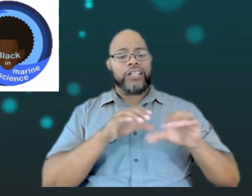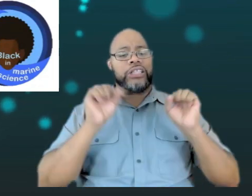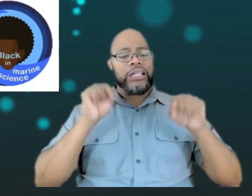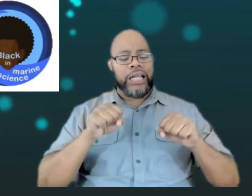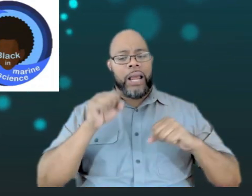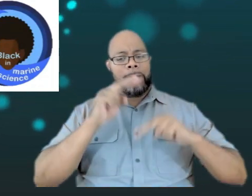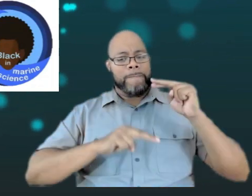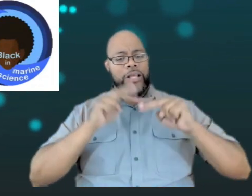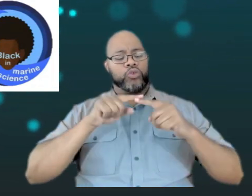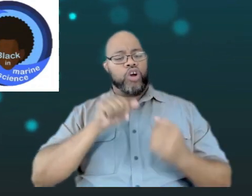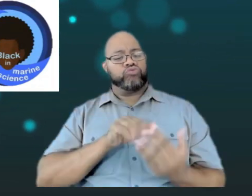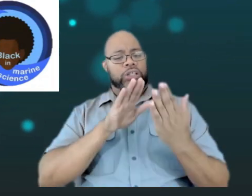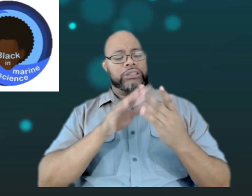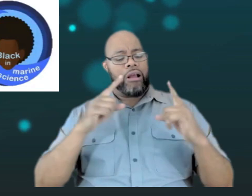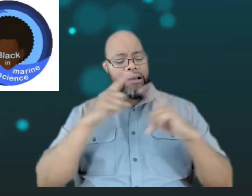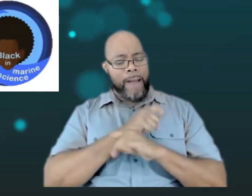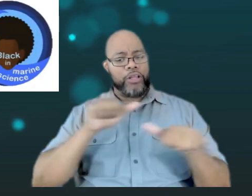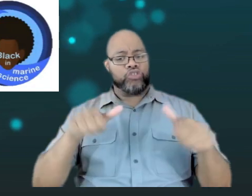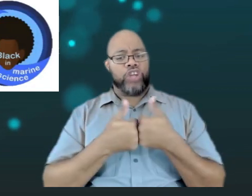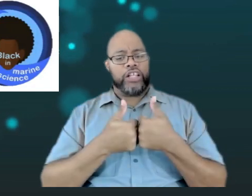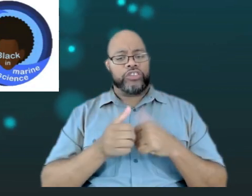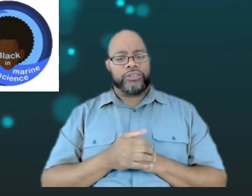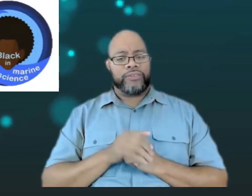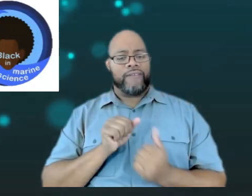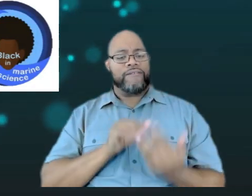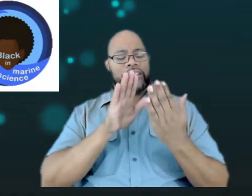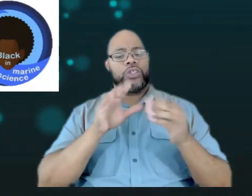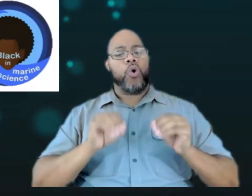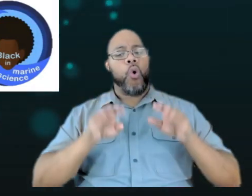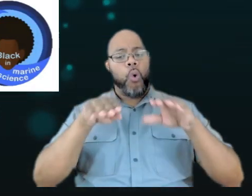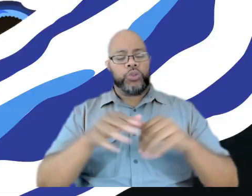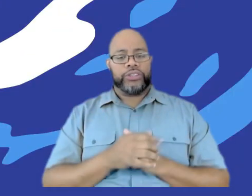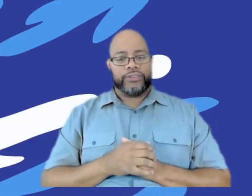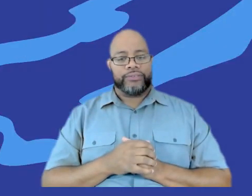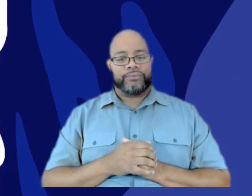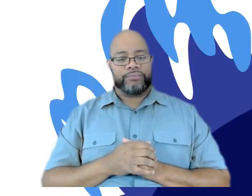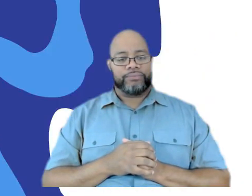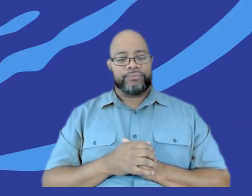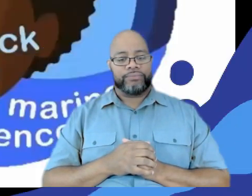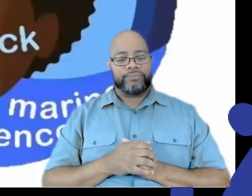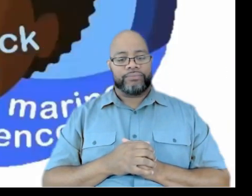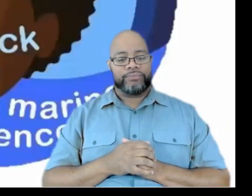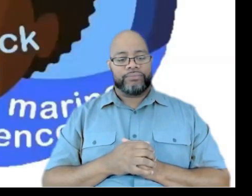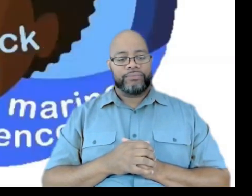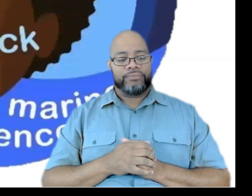can build to address the complex challenges facing our oceans.